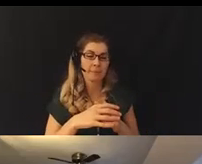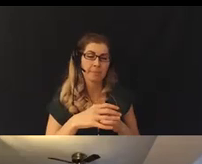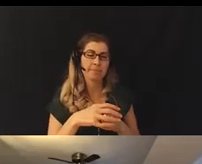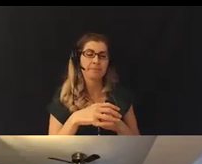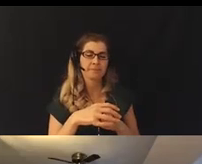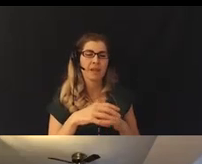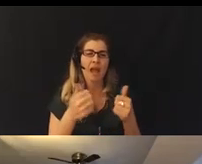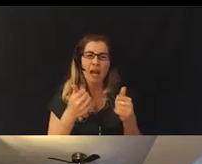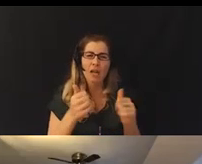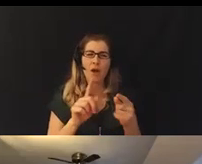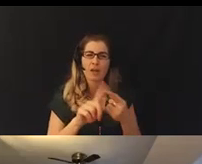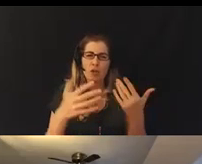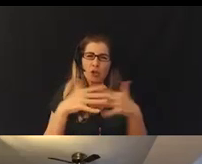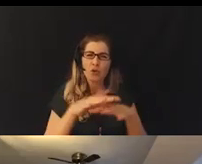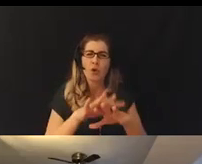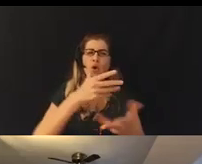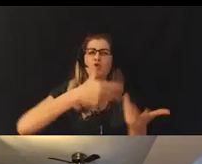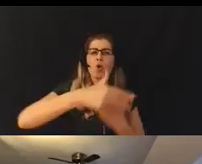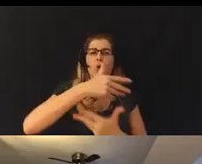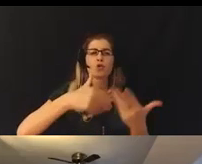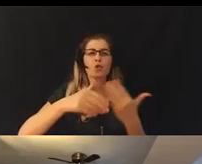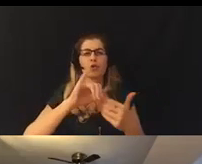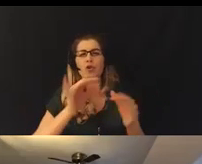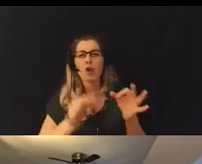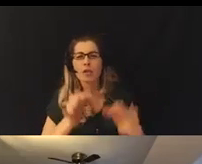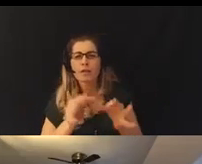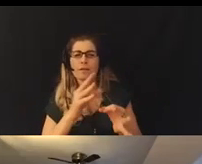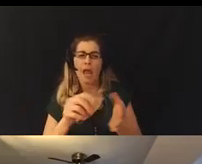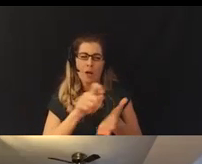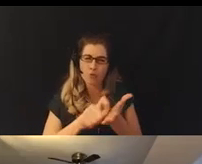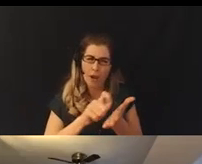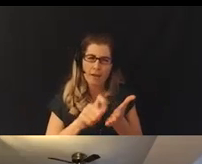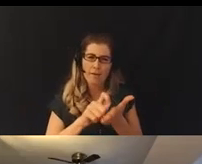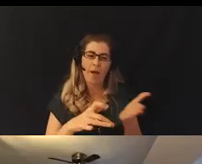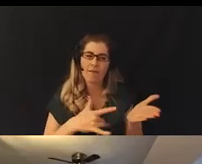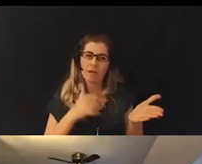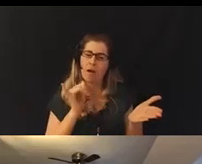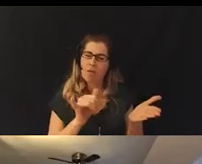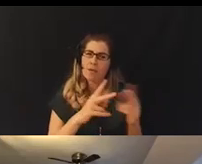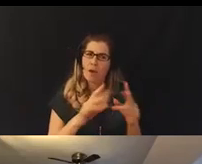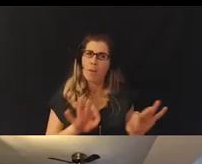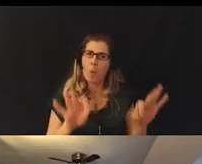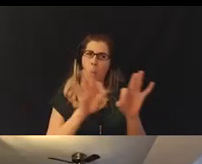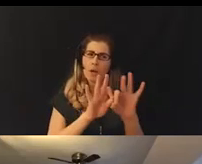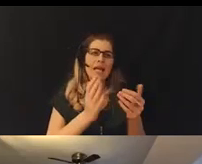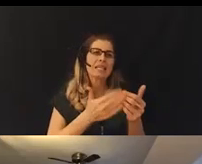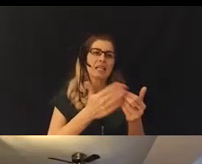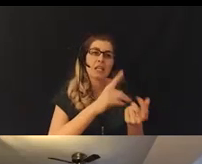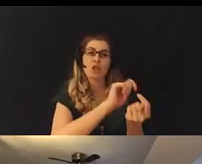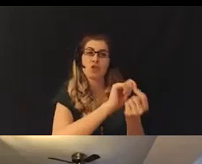I try to integrate a lot of social studies and writing and things like that in as well, because I think it's very relevant and easily translatable to the work that they're